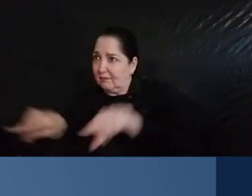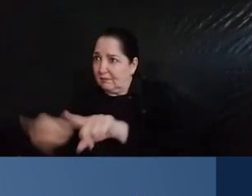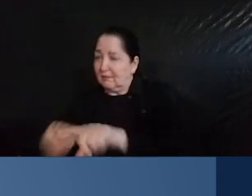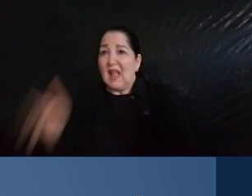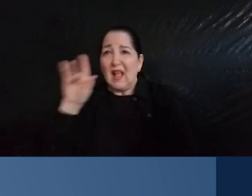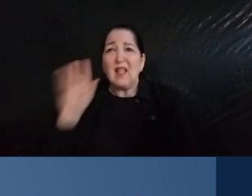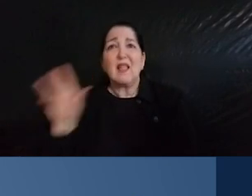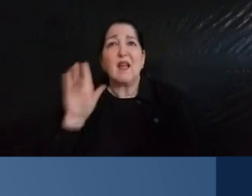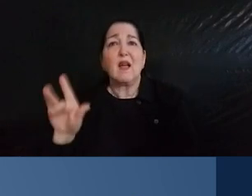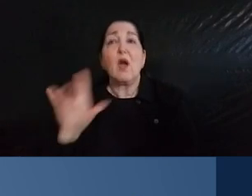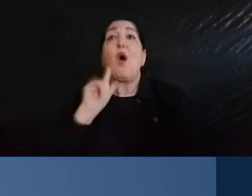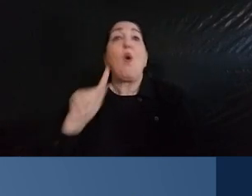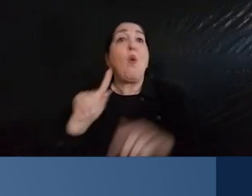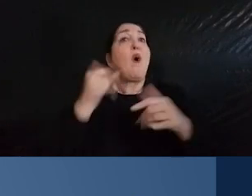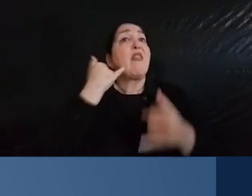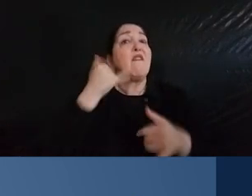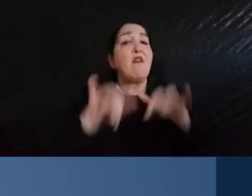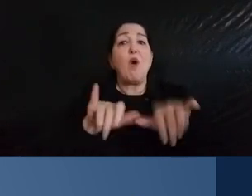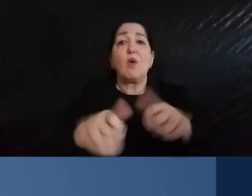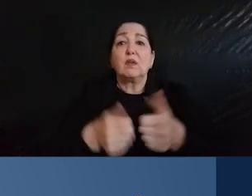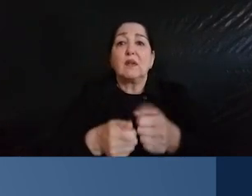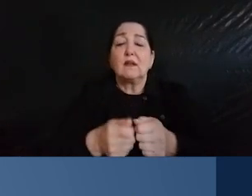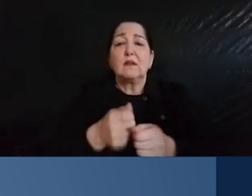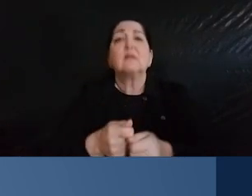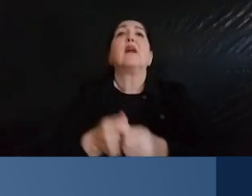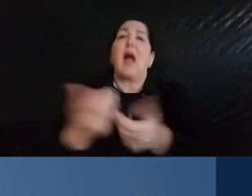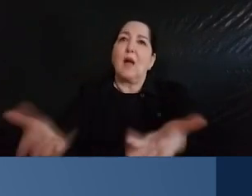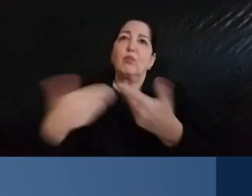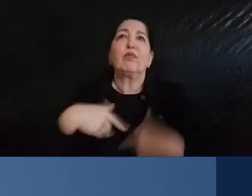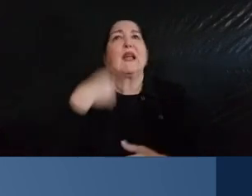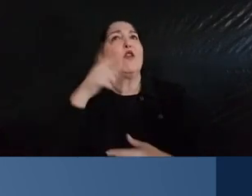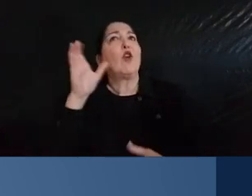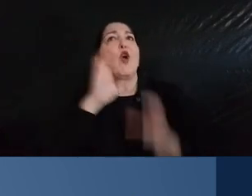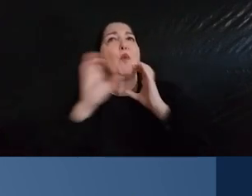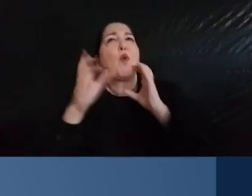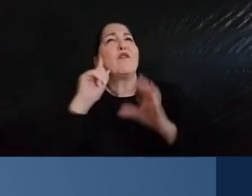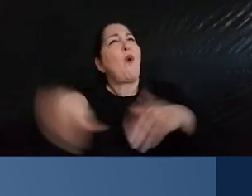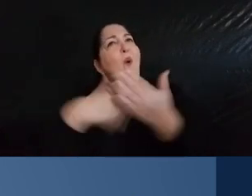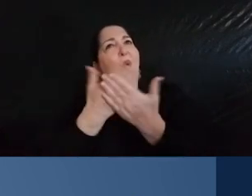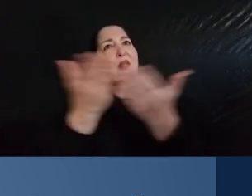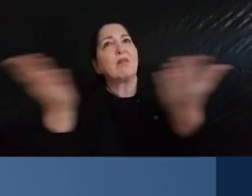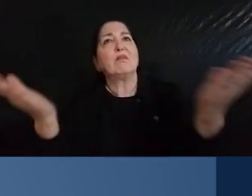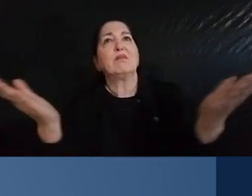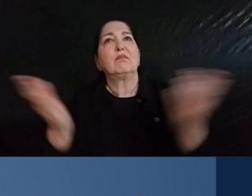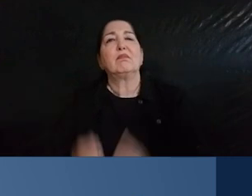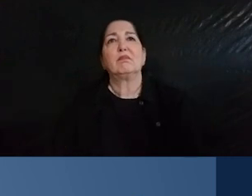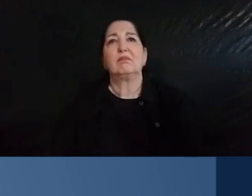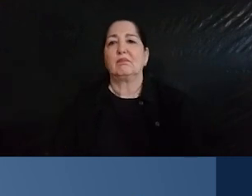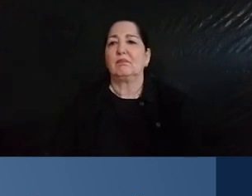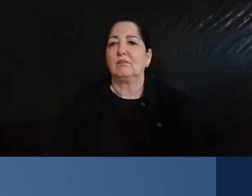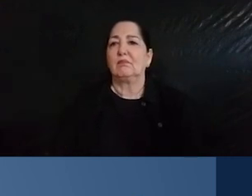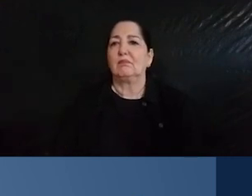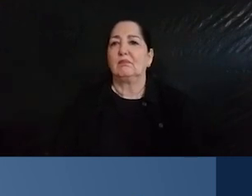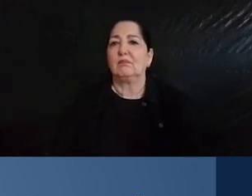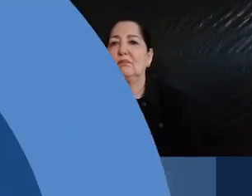your phone, text the number, join us in bringing hearing and communication to all.